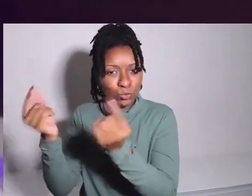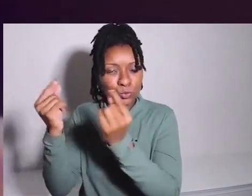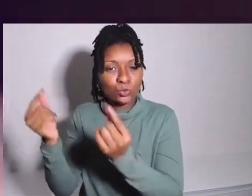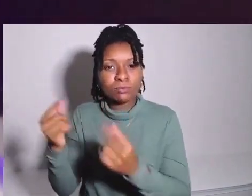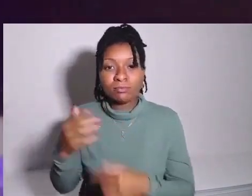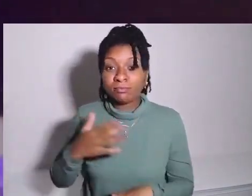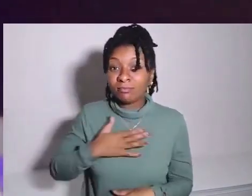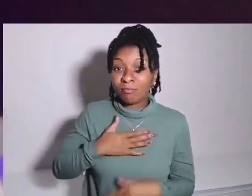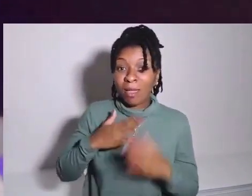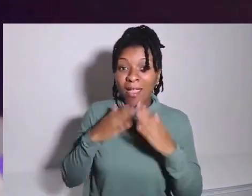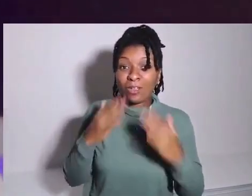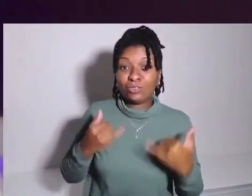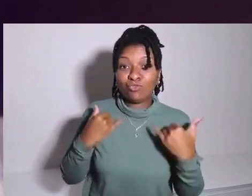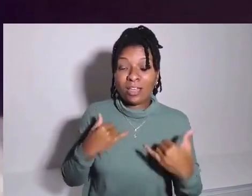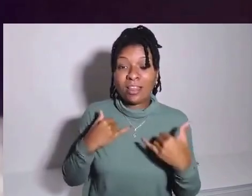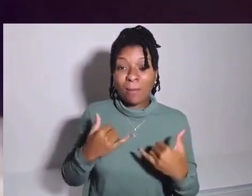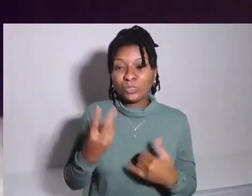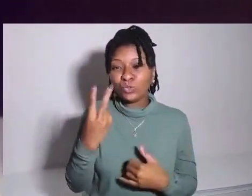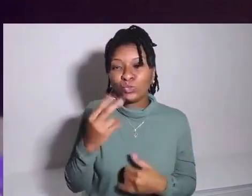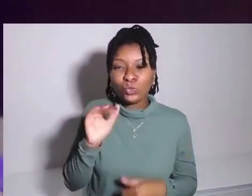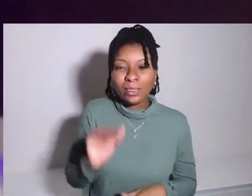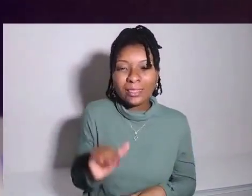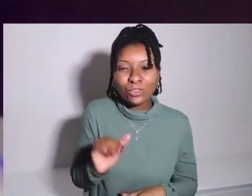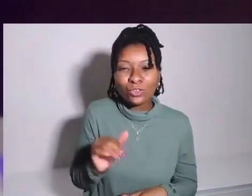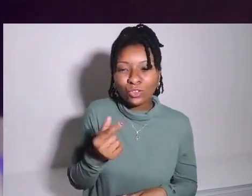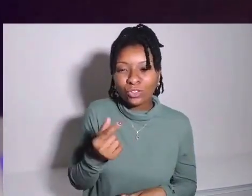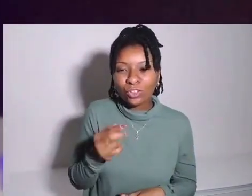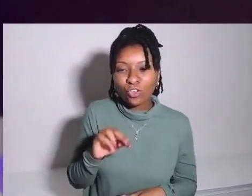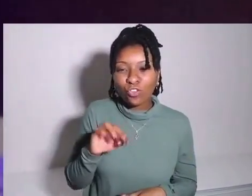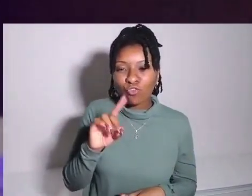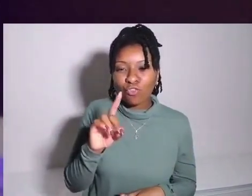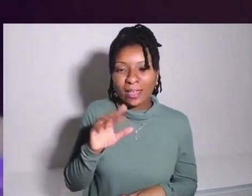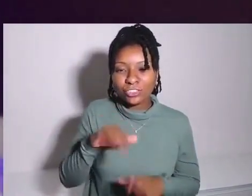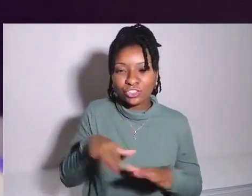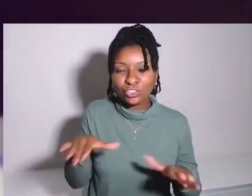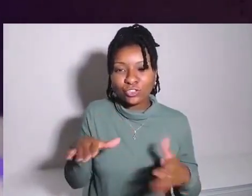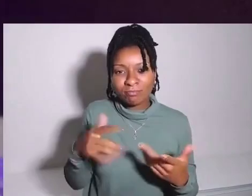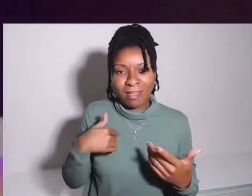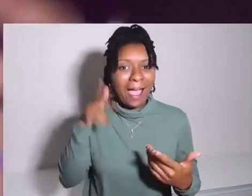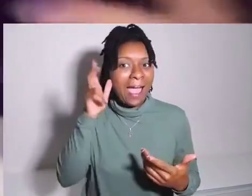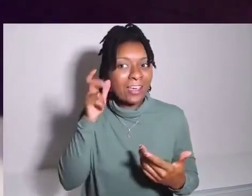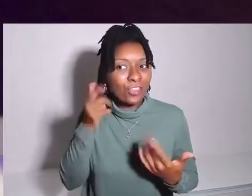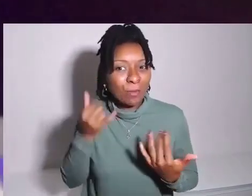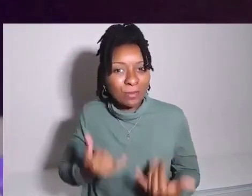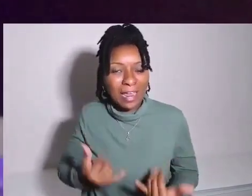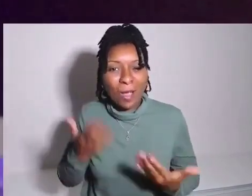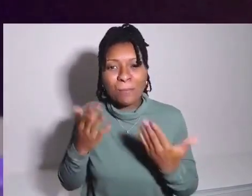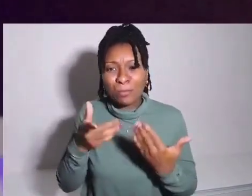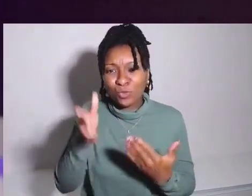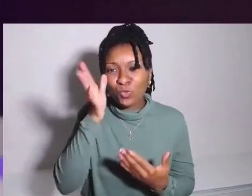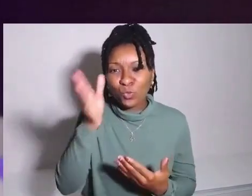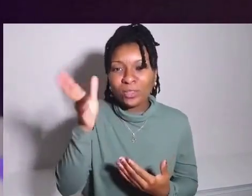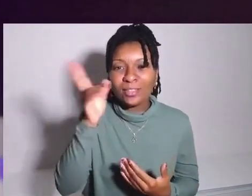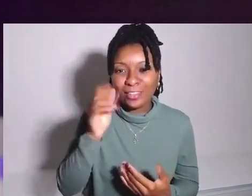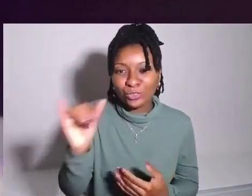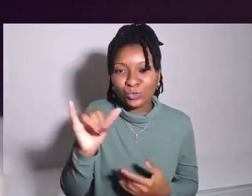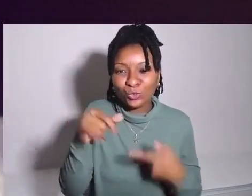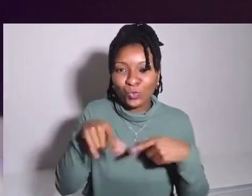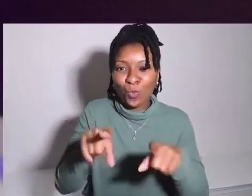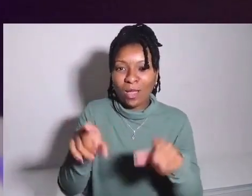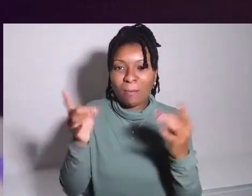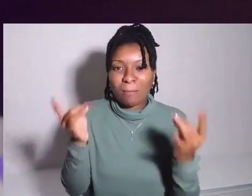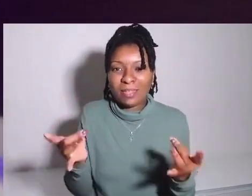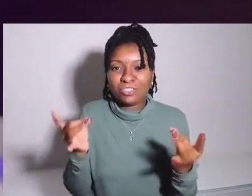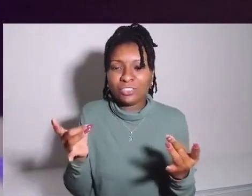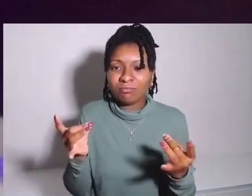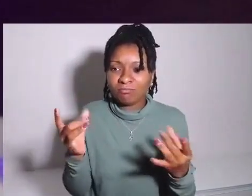I hear them now, and maybe you will hear them too before we close our time together. It becomes part of the offering. It